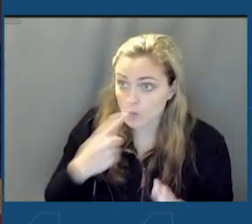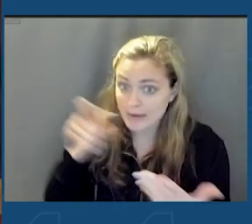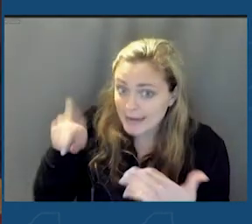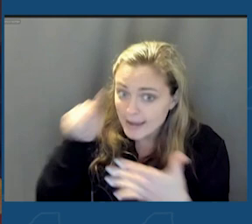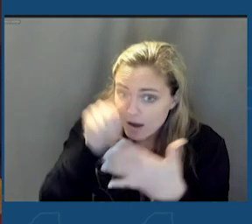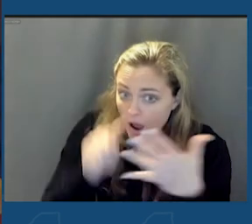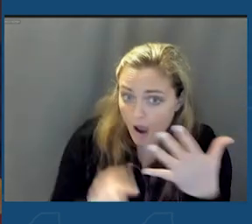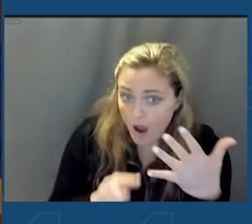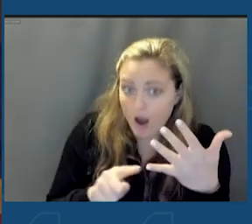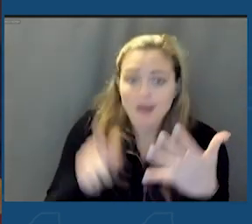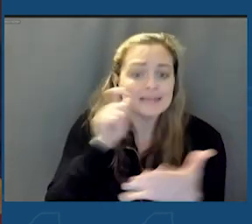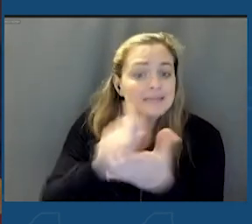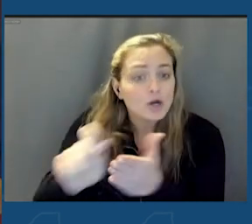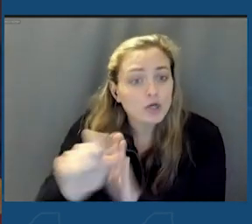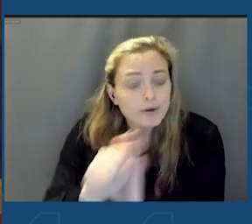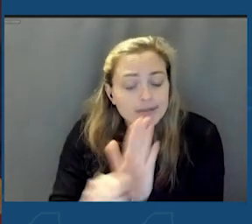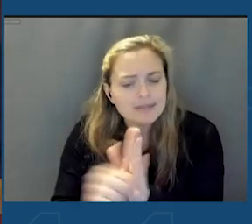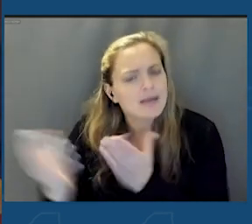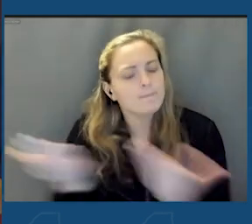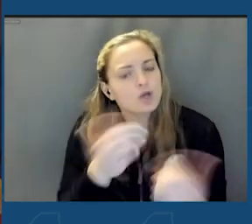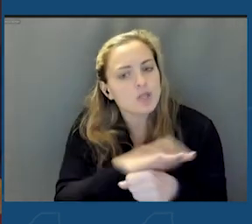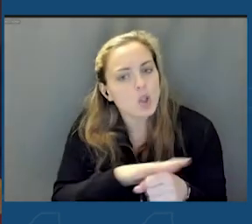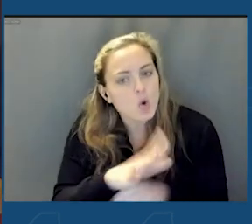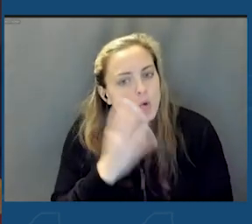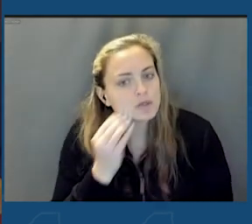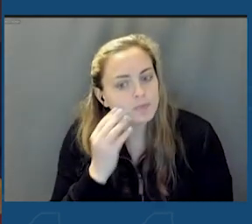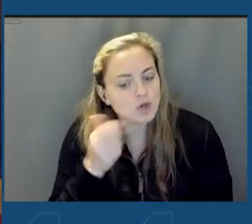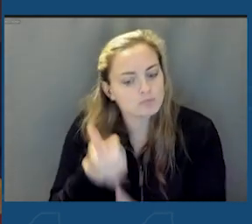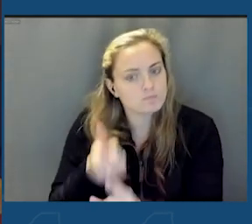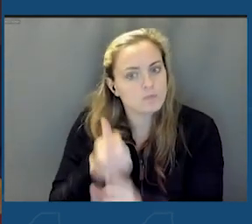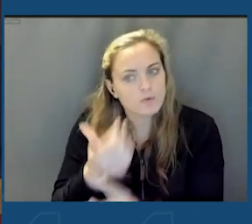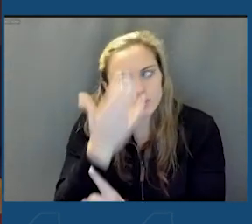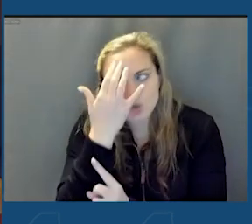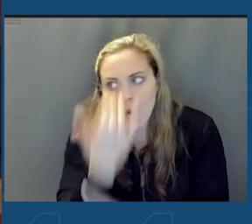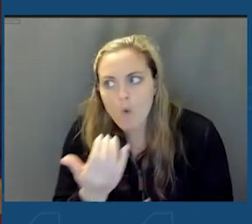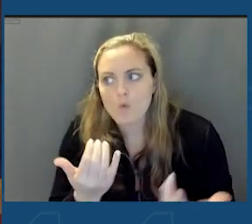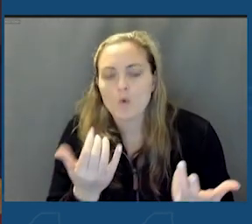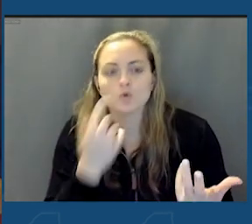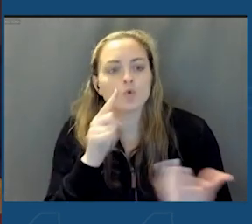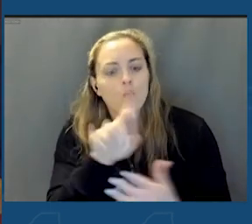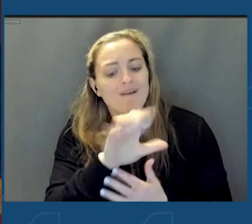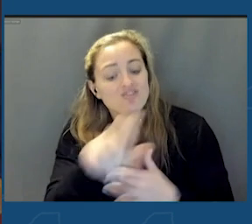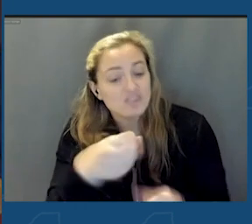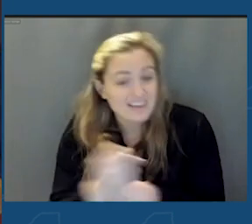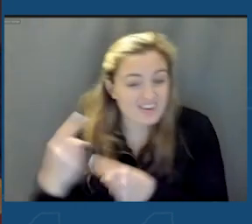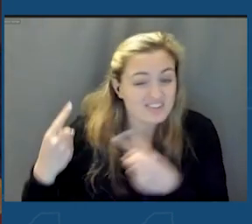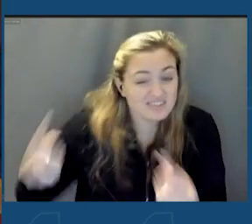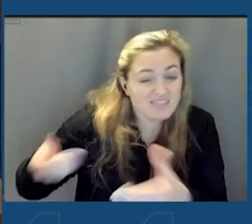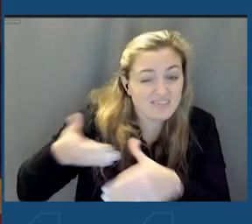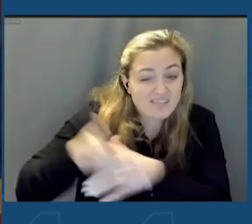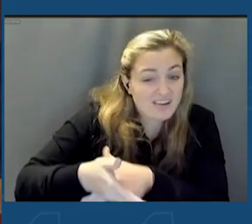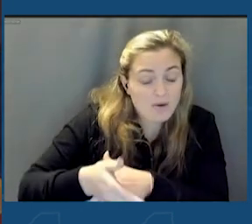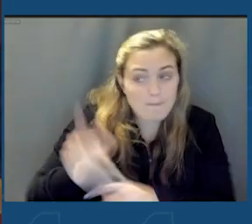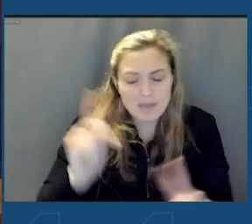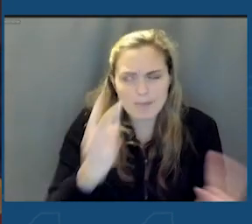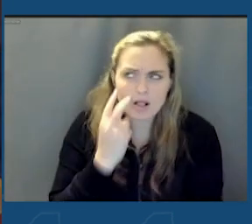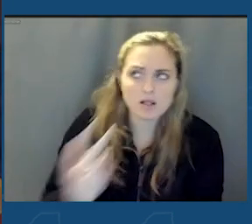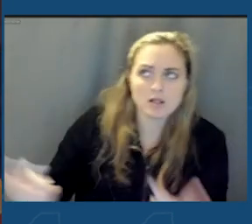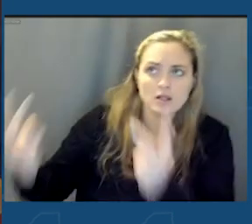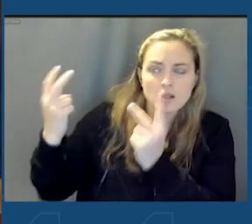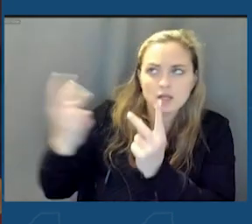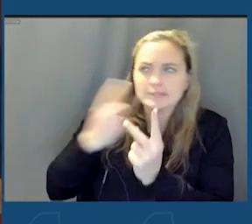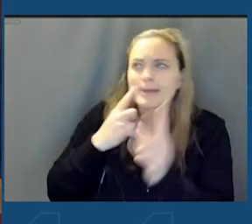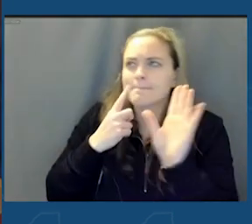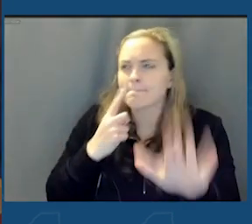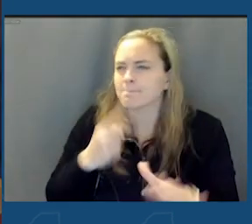State does as well. He brings that local experience. So 100 years from now, people look back at us and say, what did